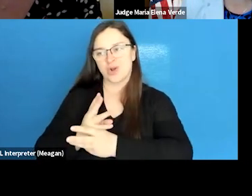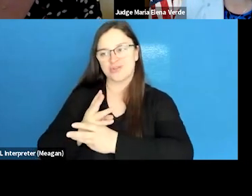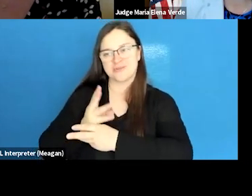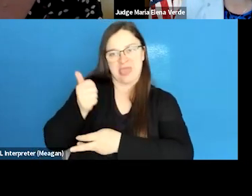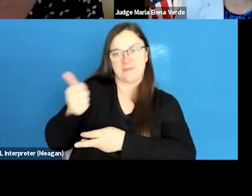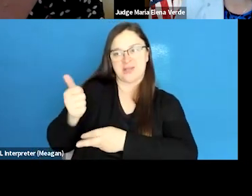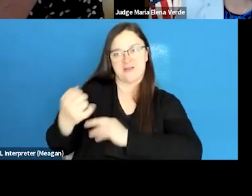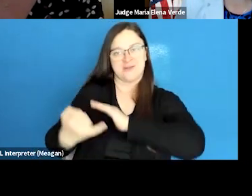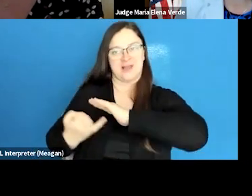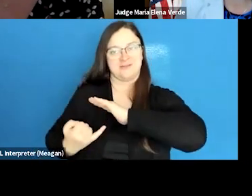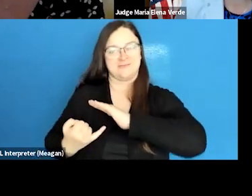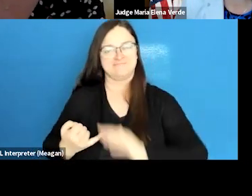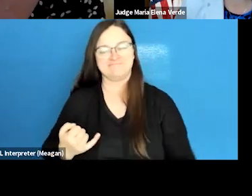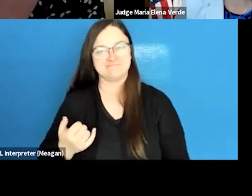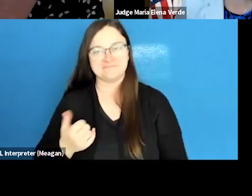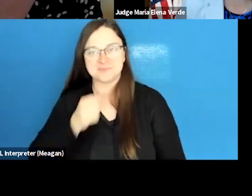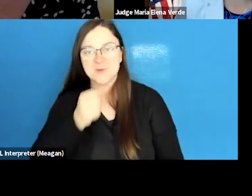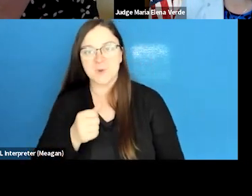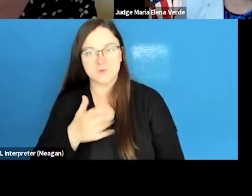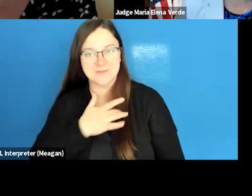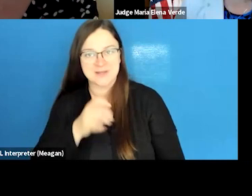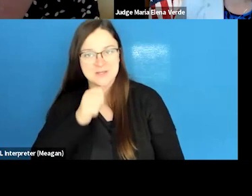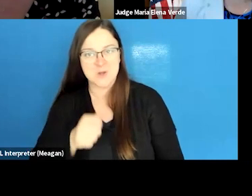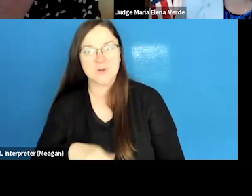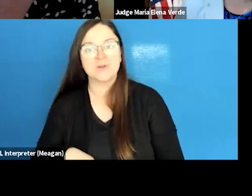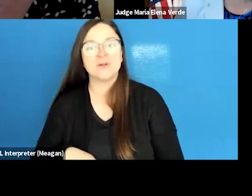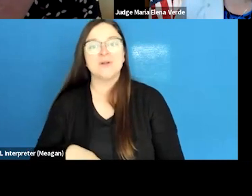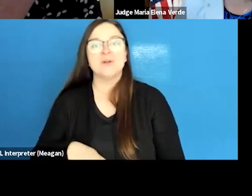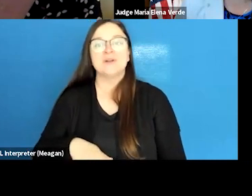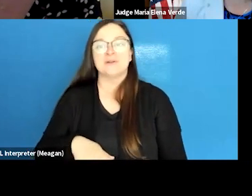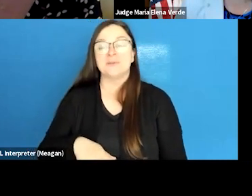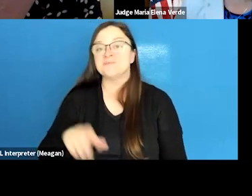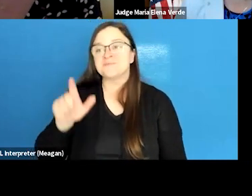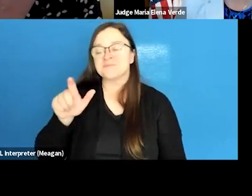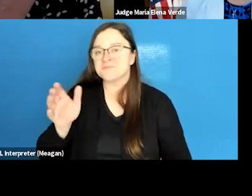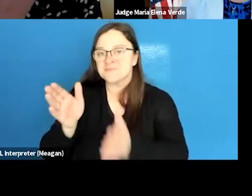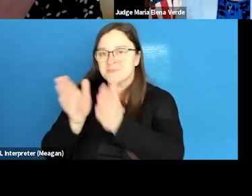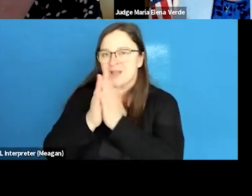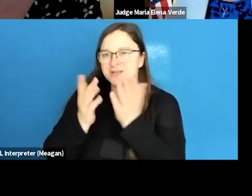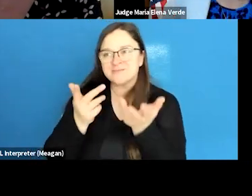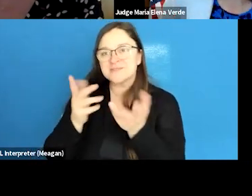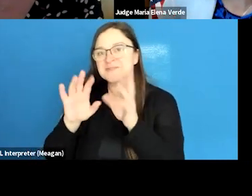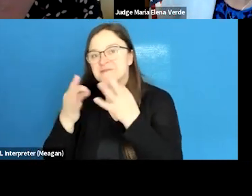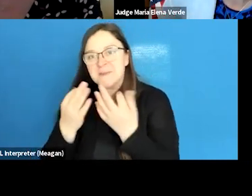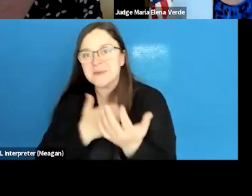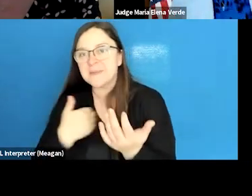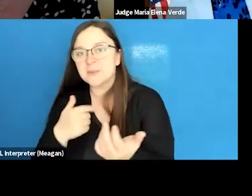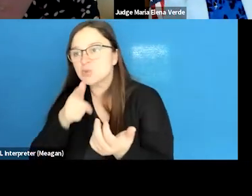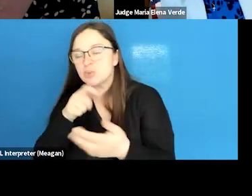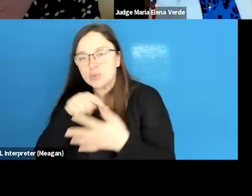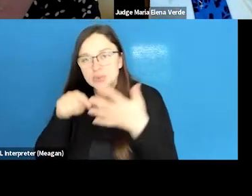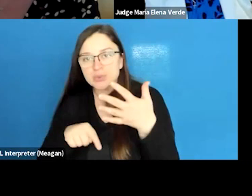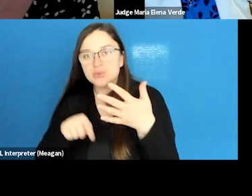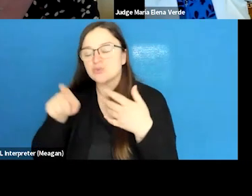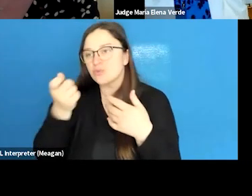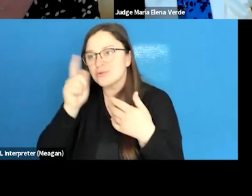time. And are we asking about who these family members are and how a person understands their place within